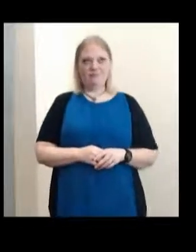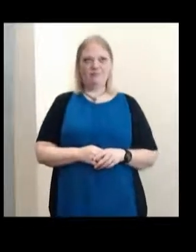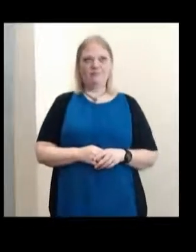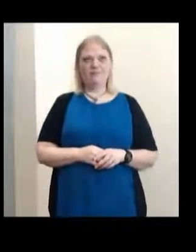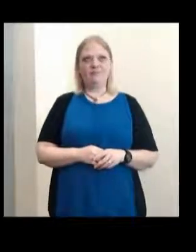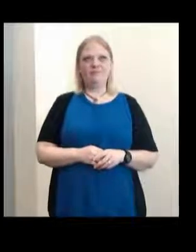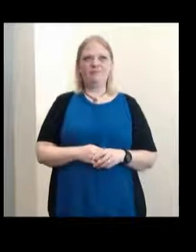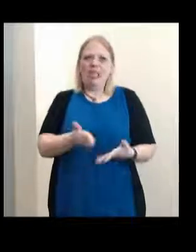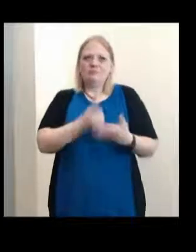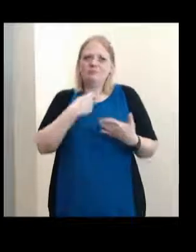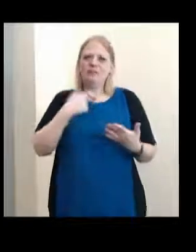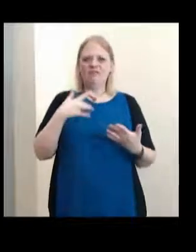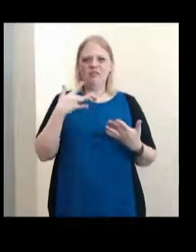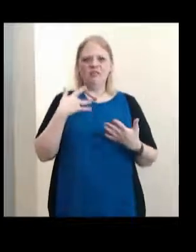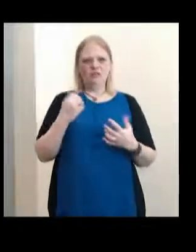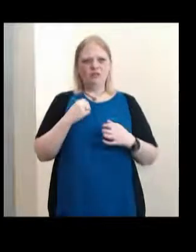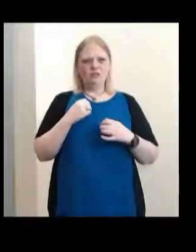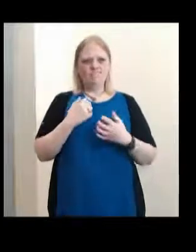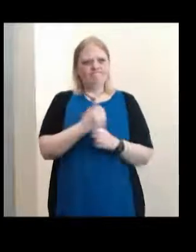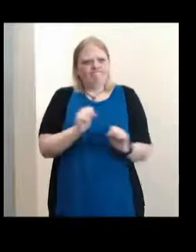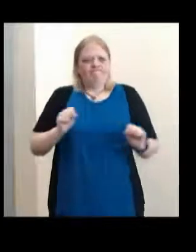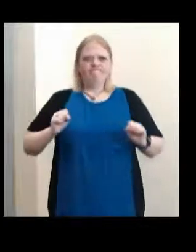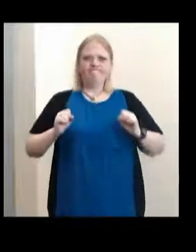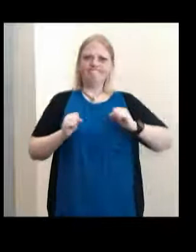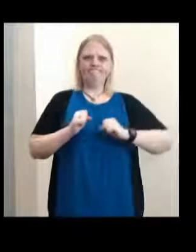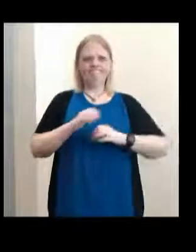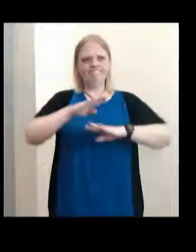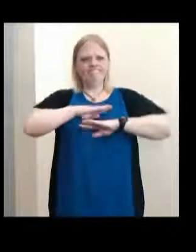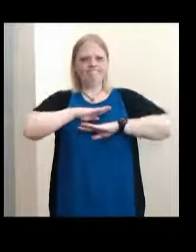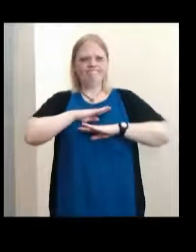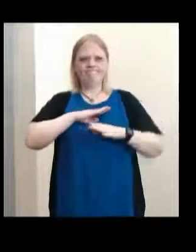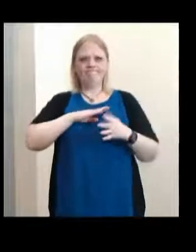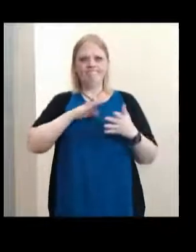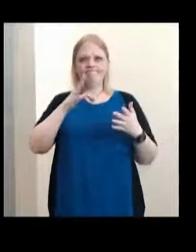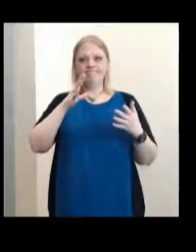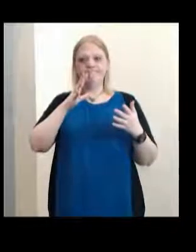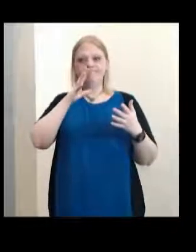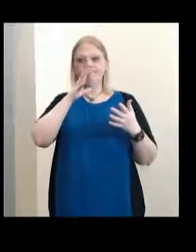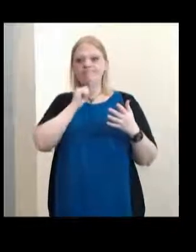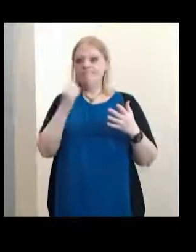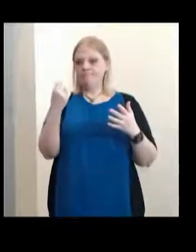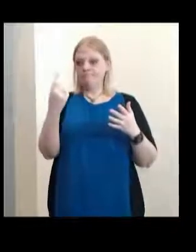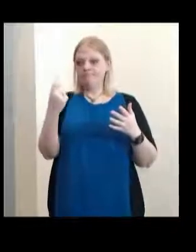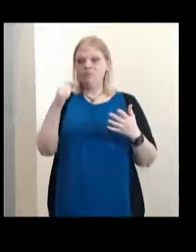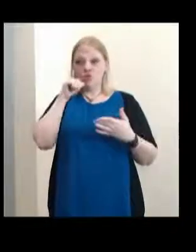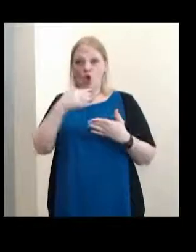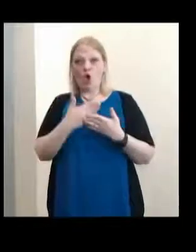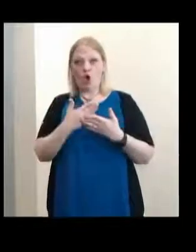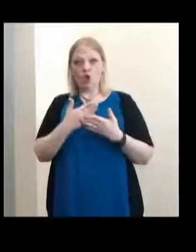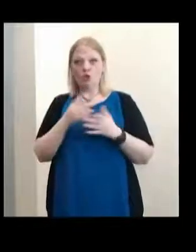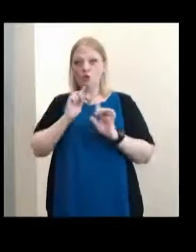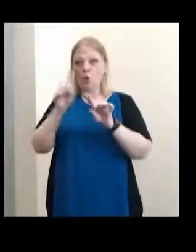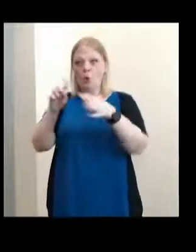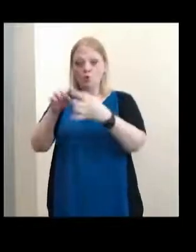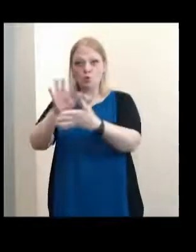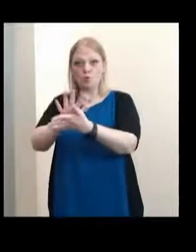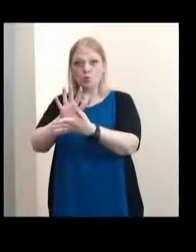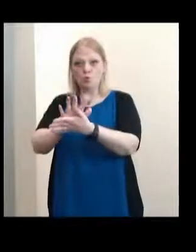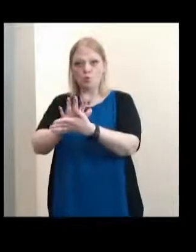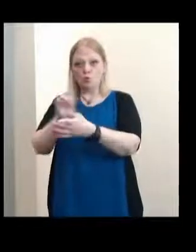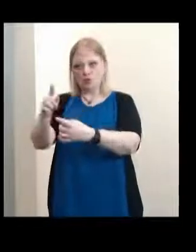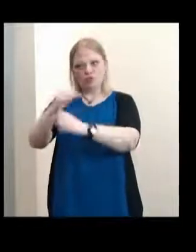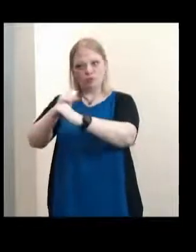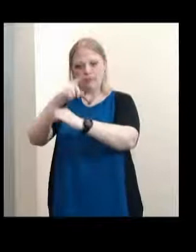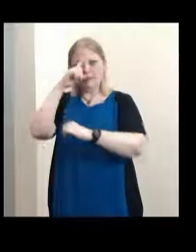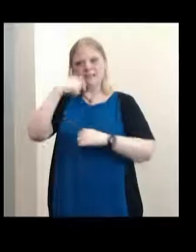sense of security that I have my 11-year-old daughter who goes to a private school, that she's protected because I'm protected.